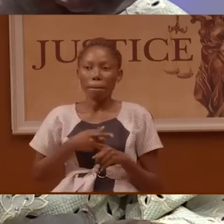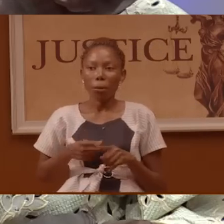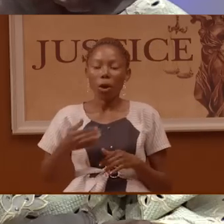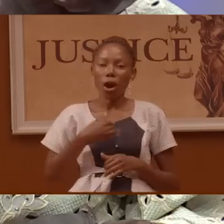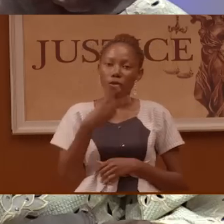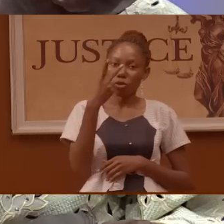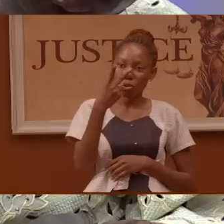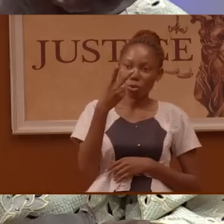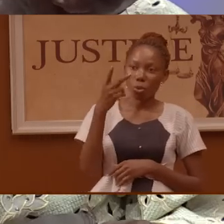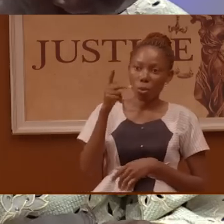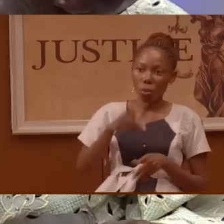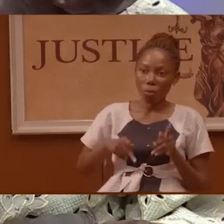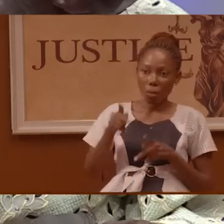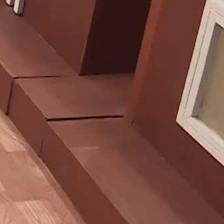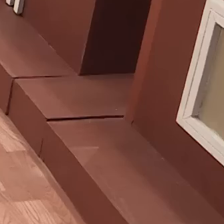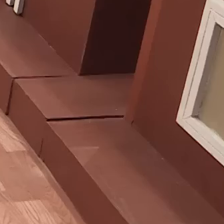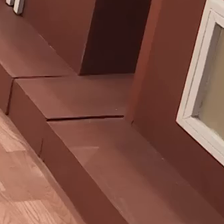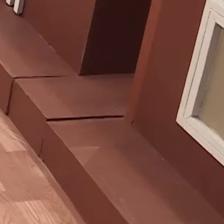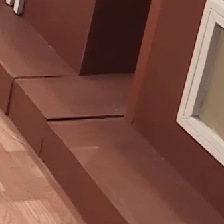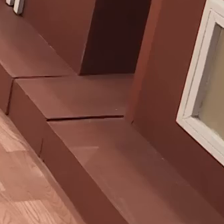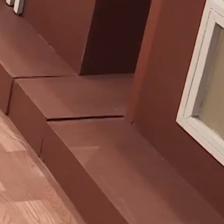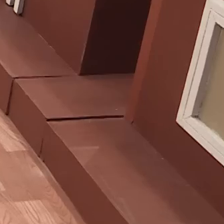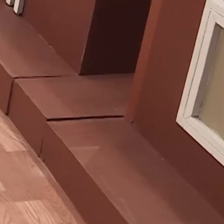two people. I'm senior to him.